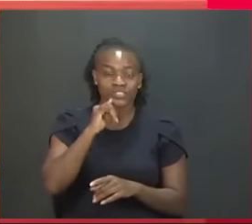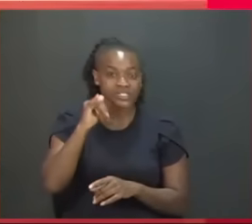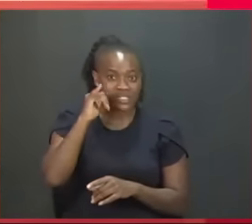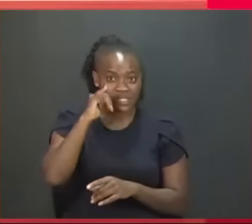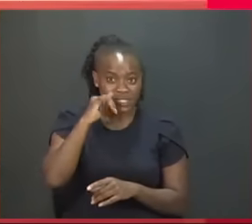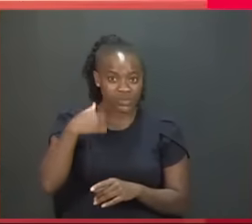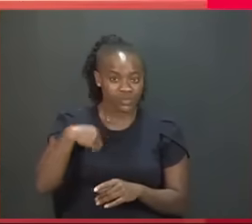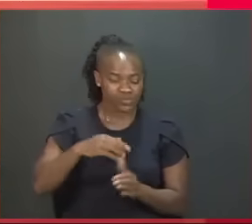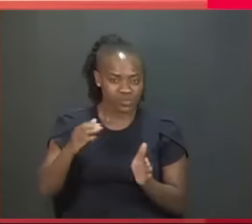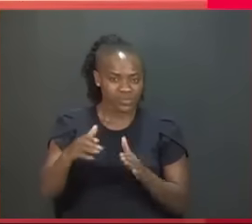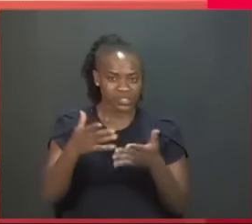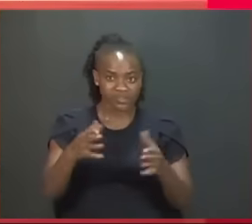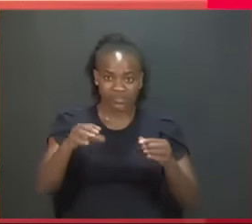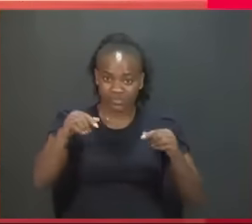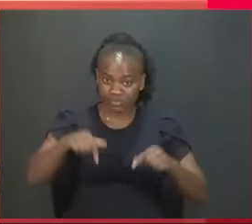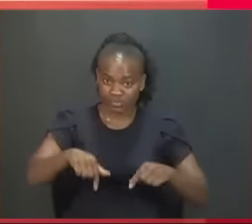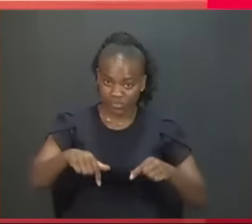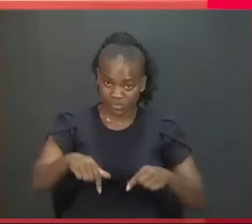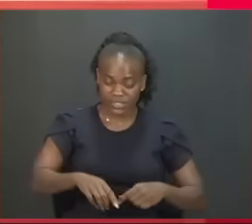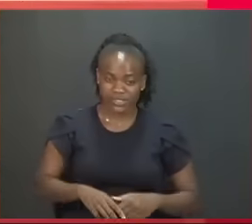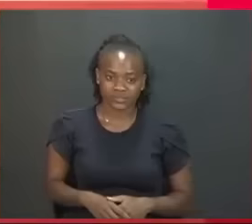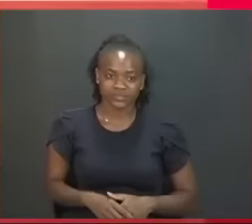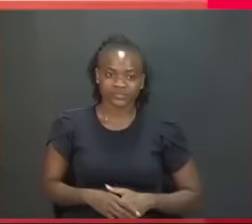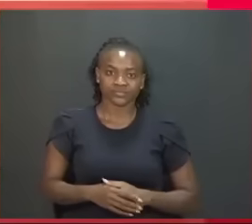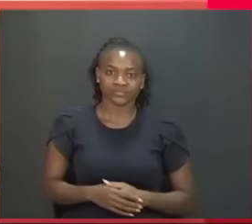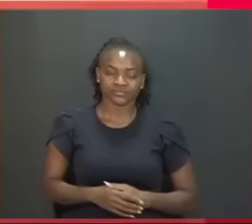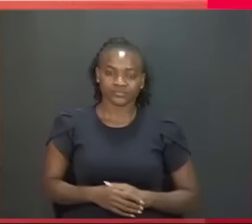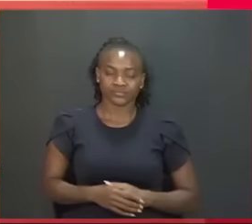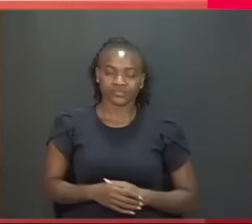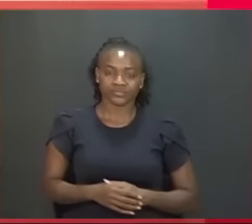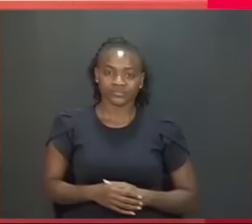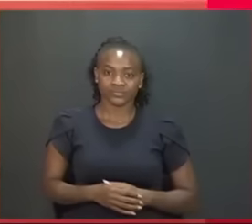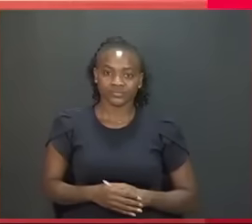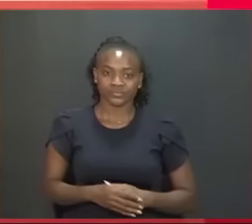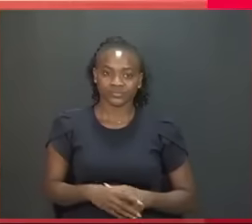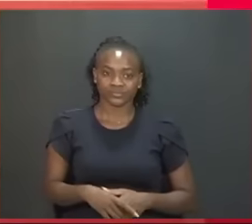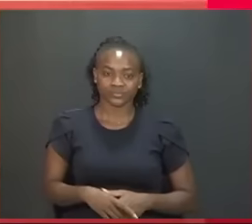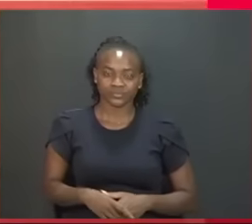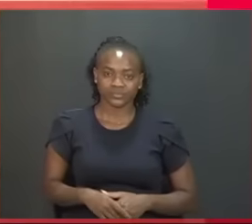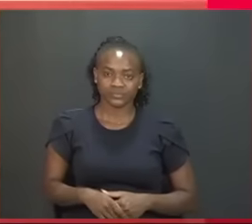yesterday and we intend doing the rest of the clauses today.